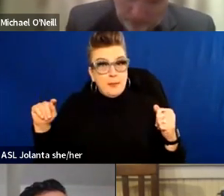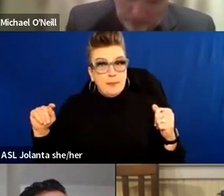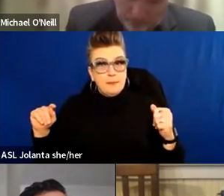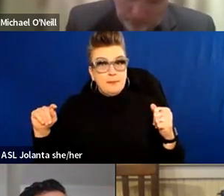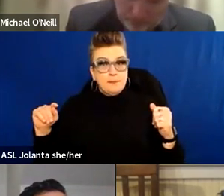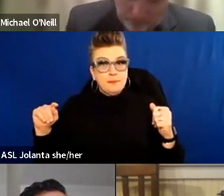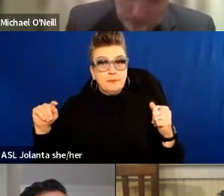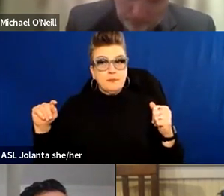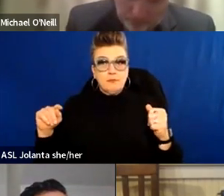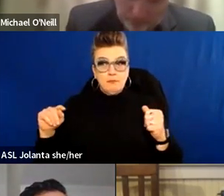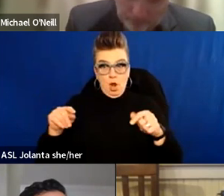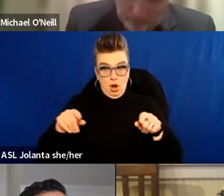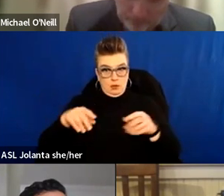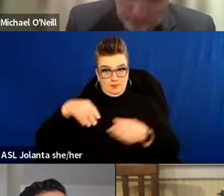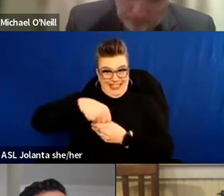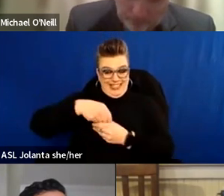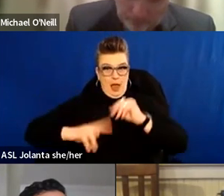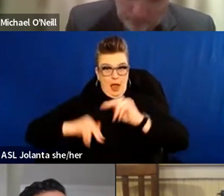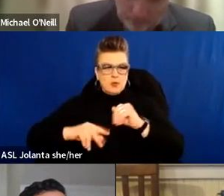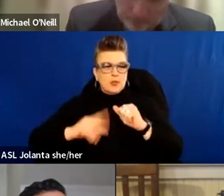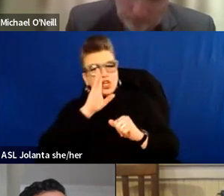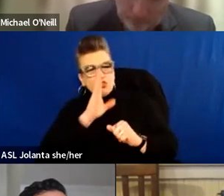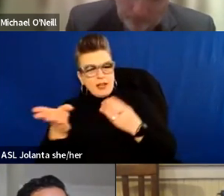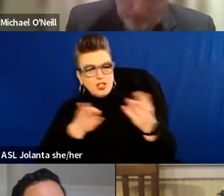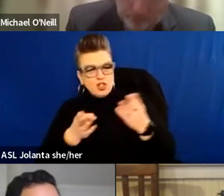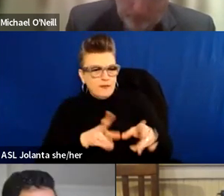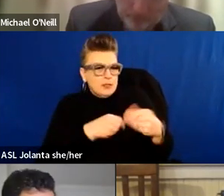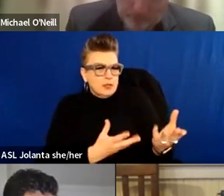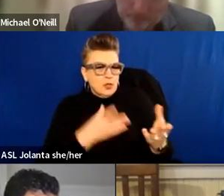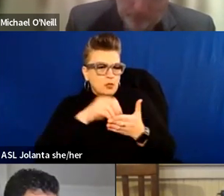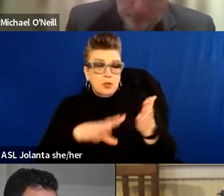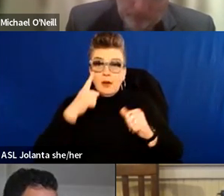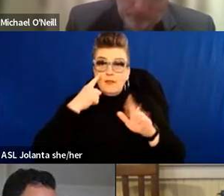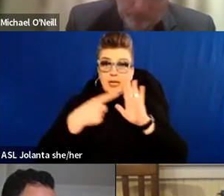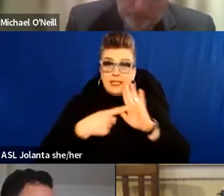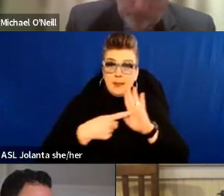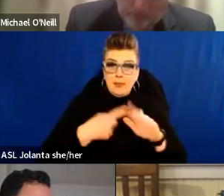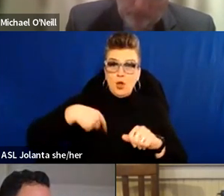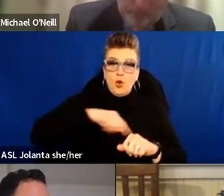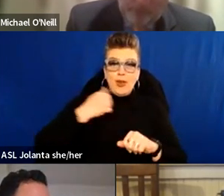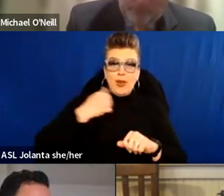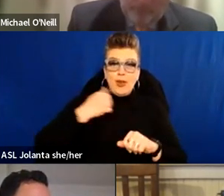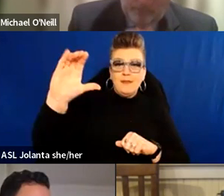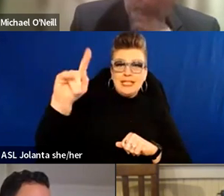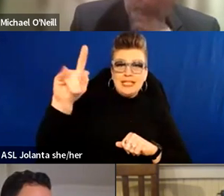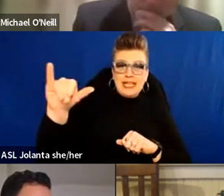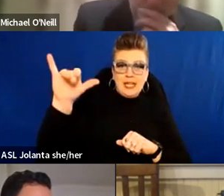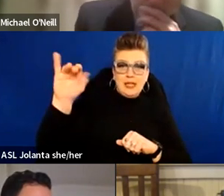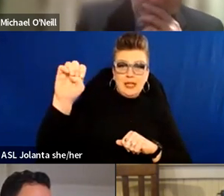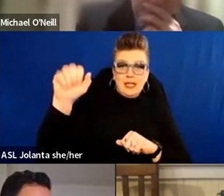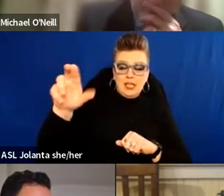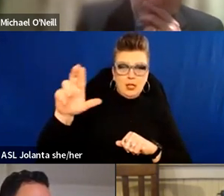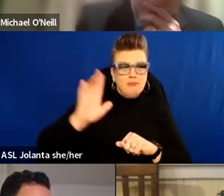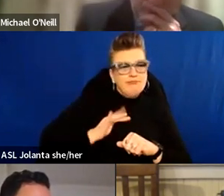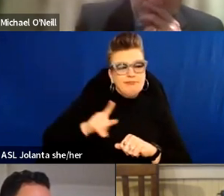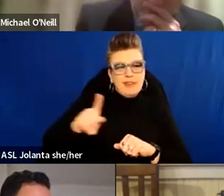in in-house provide direct service to the students for example we have a cdeer city here provider you know they have the bathroom after